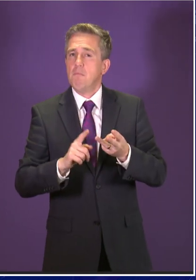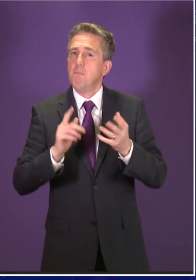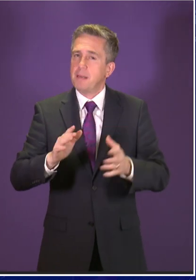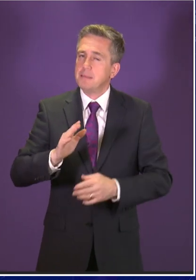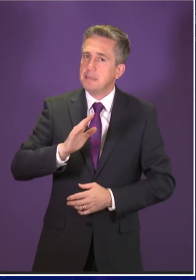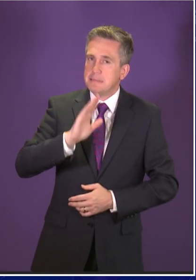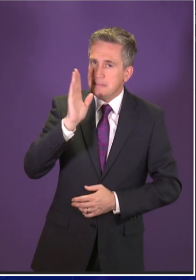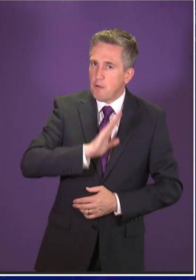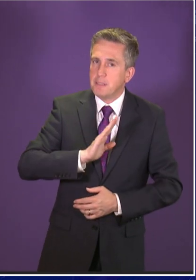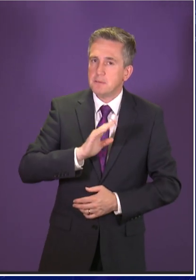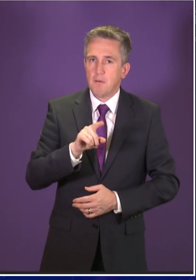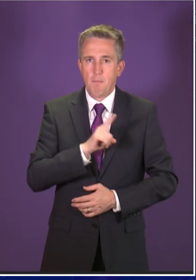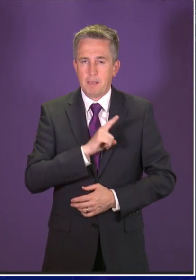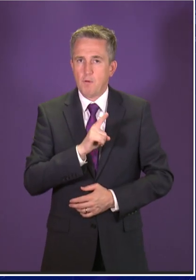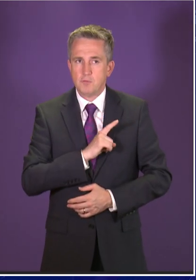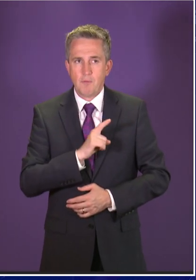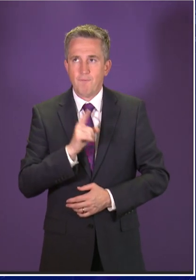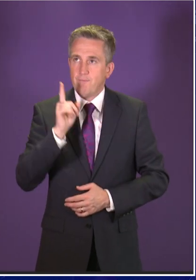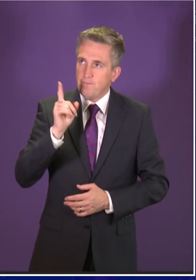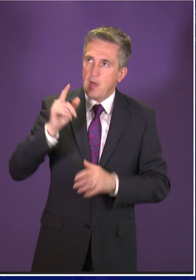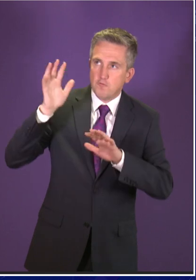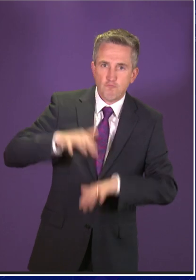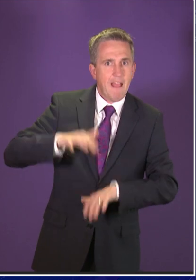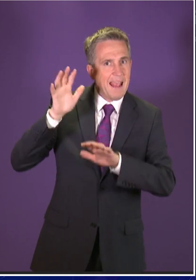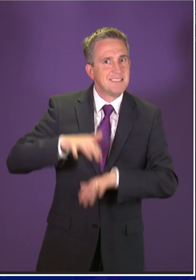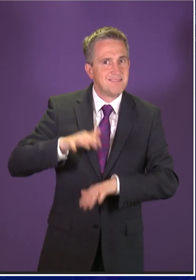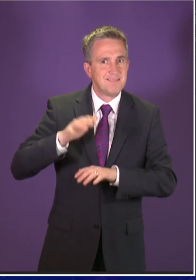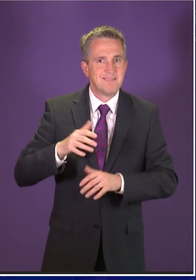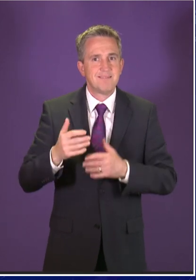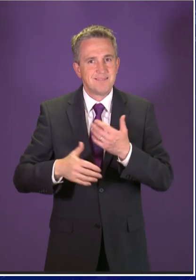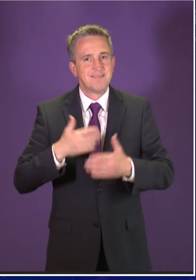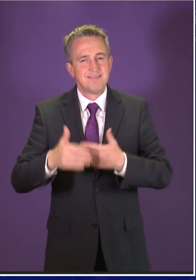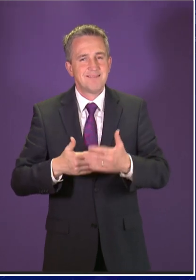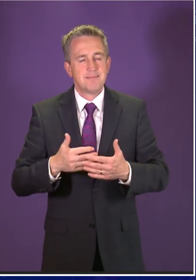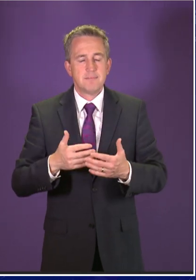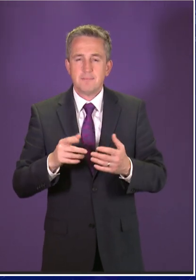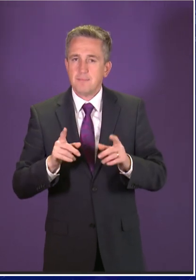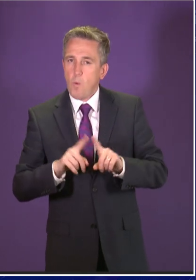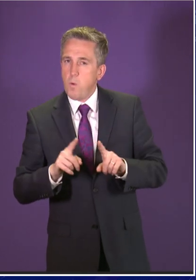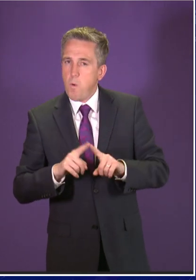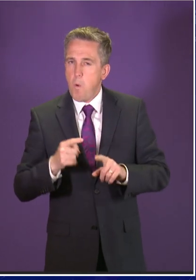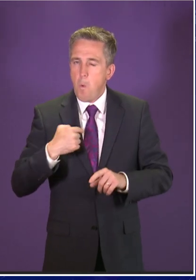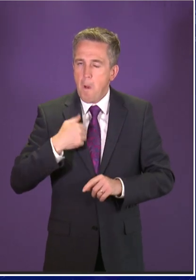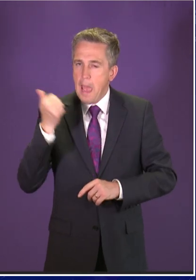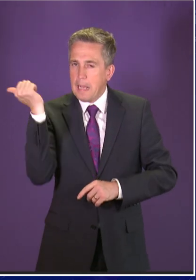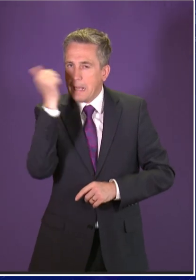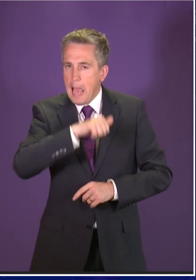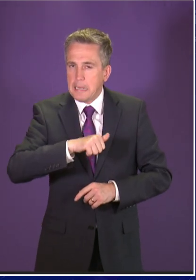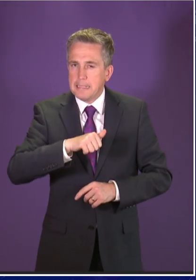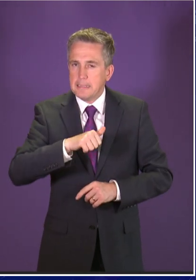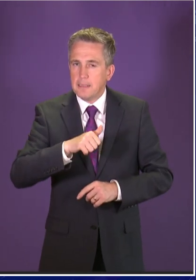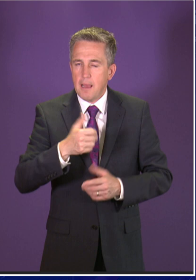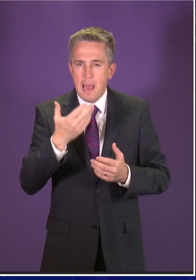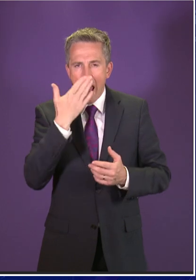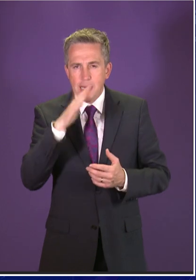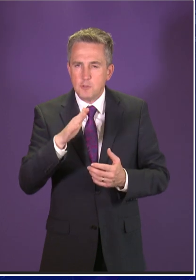living in dramatic and unforgiving terrain. We share a canniness, determination, and a